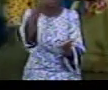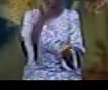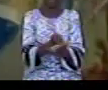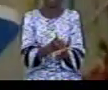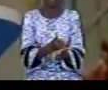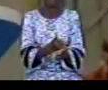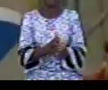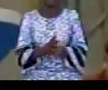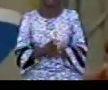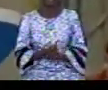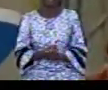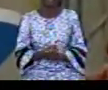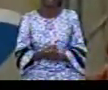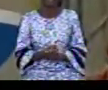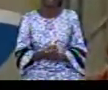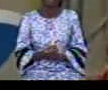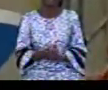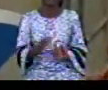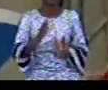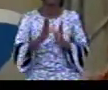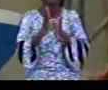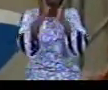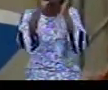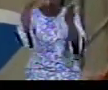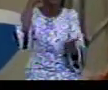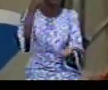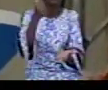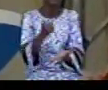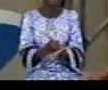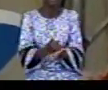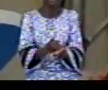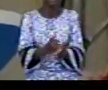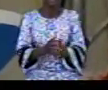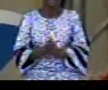Amen. I say amen.